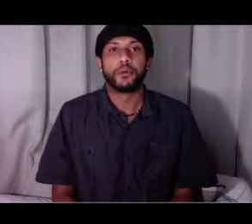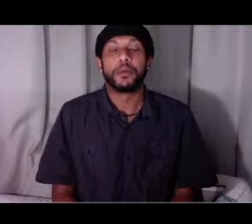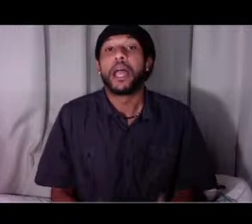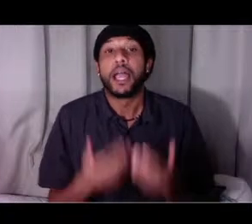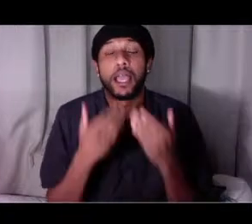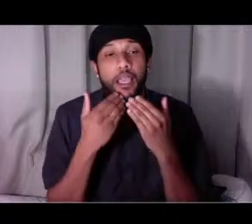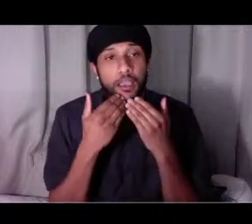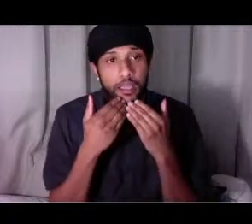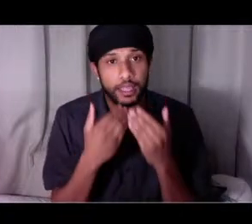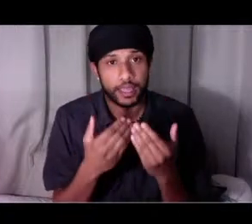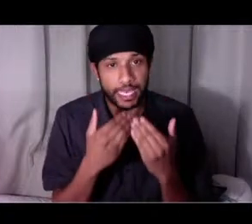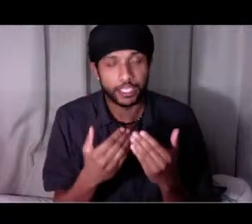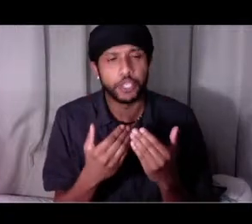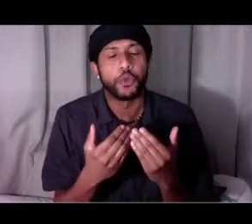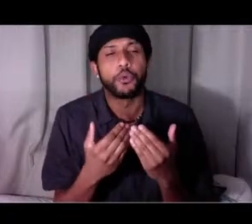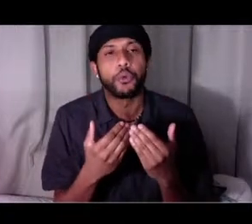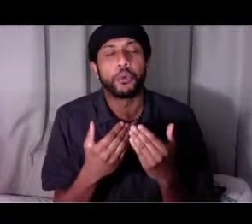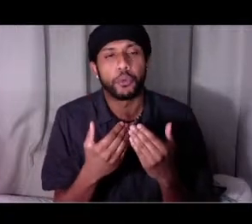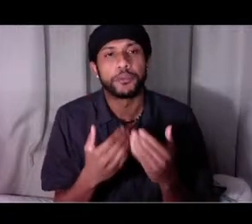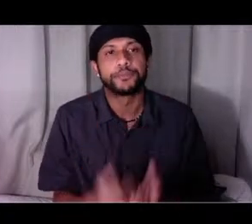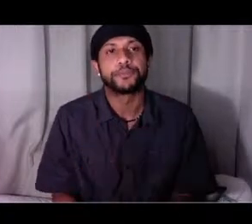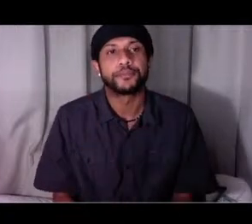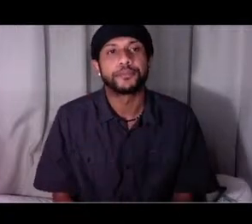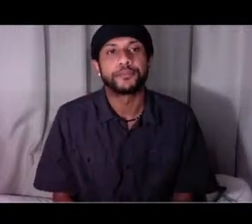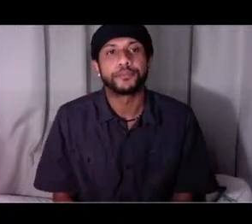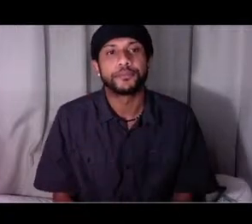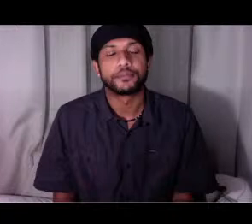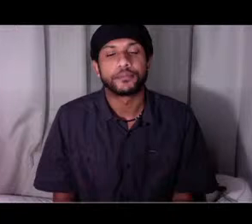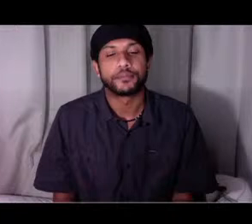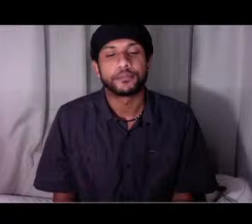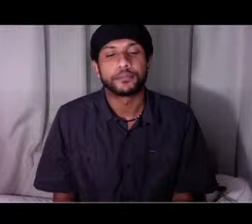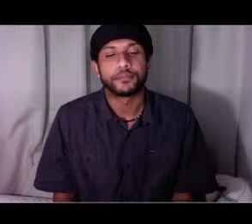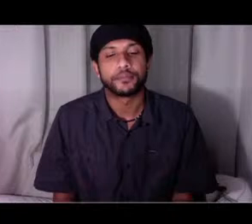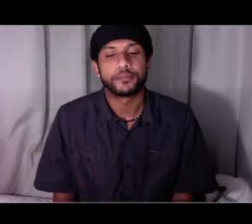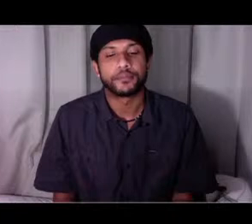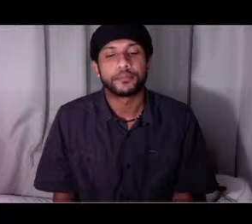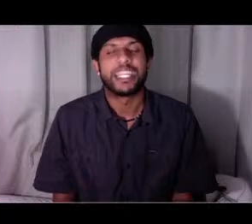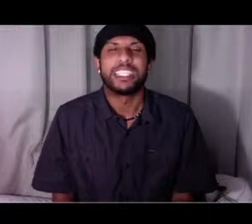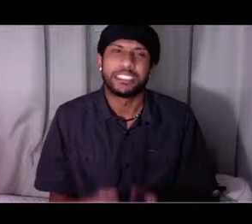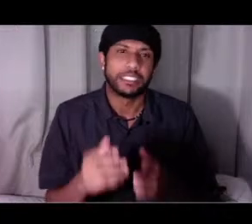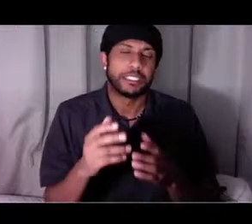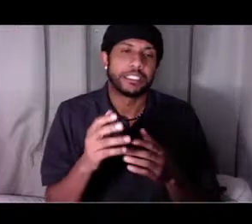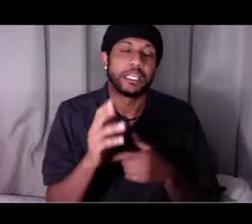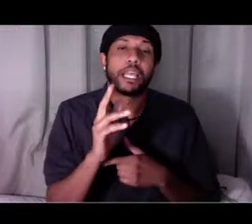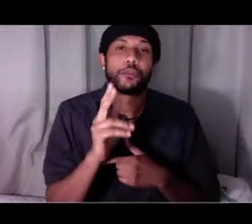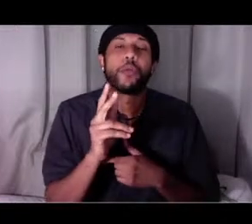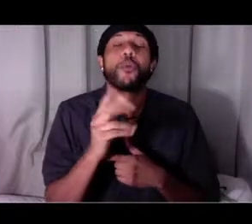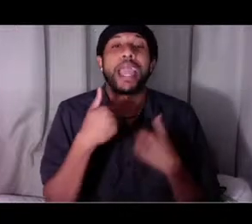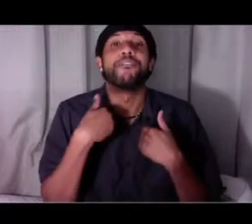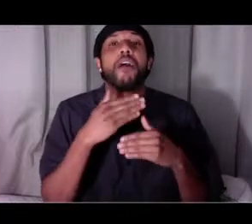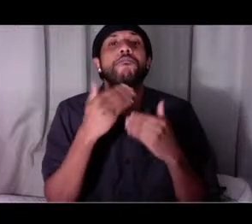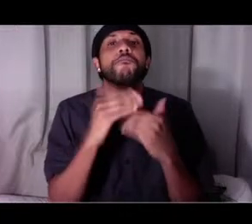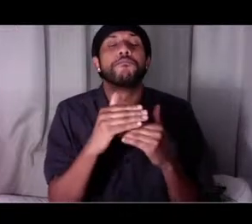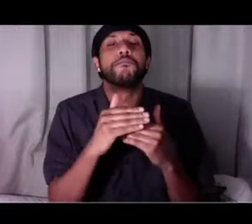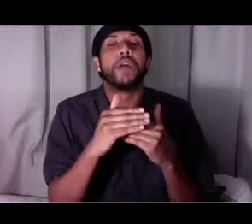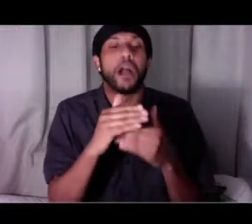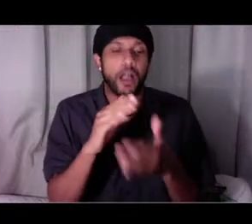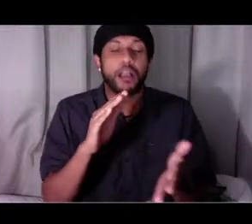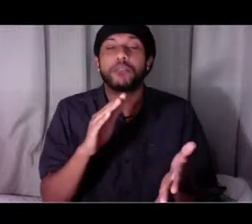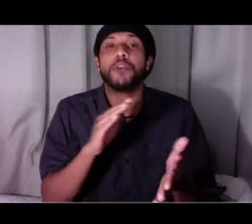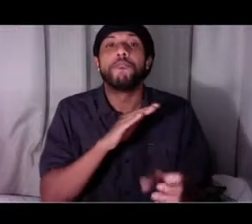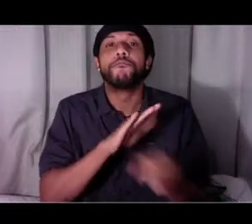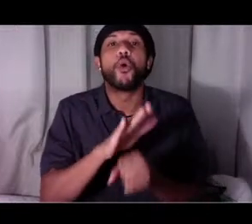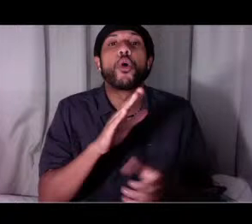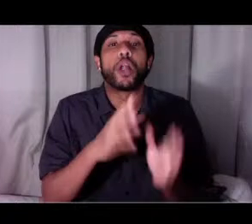thank you Miss medino we'll we'll have to go on to the next um public comment since that that exceeds three minutes but again we do have a complete copy of that public comment in its